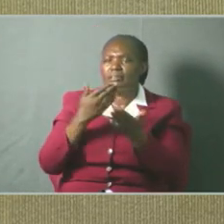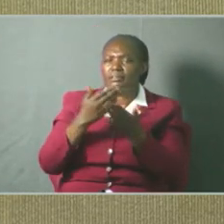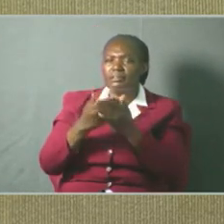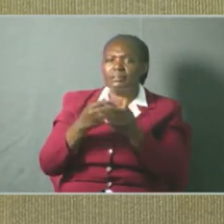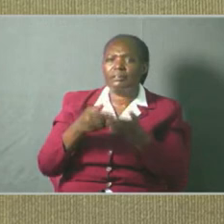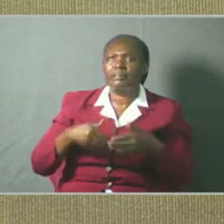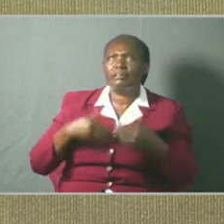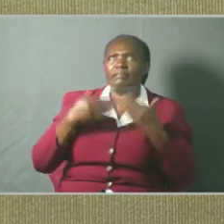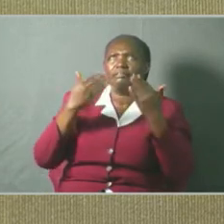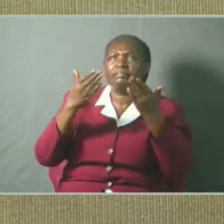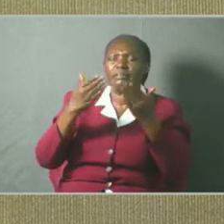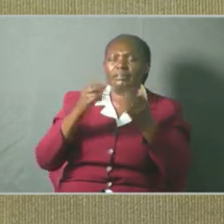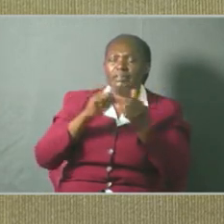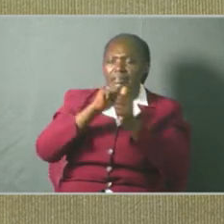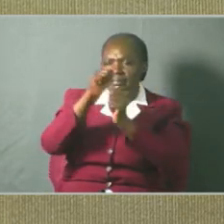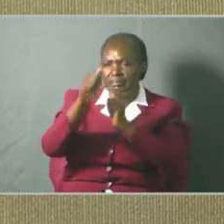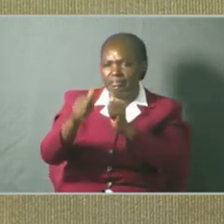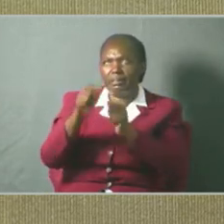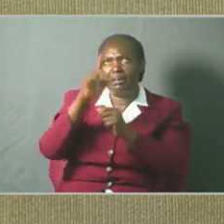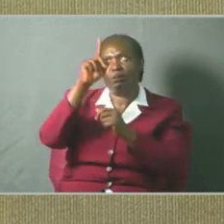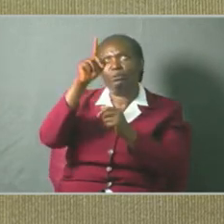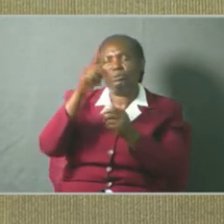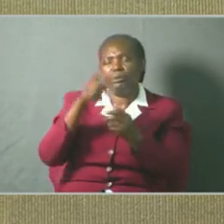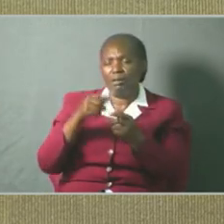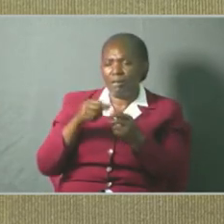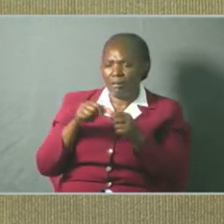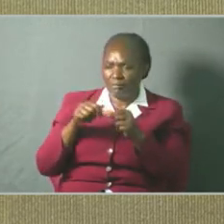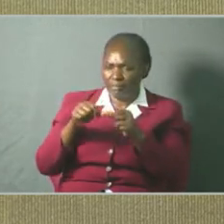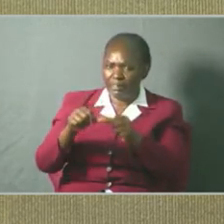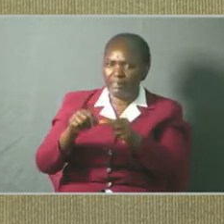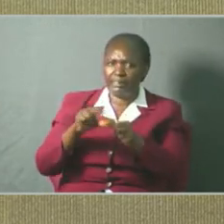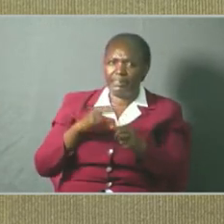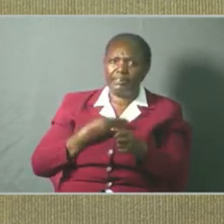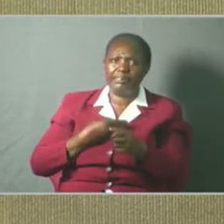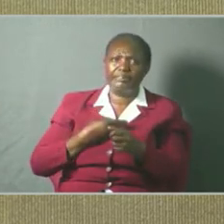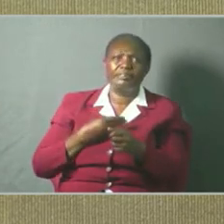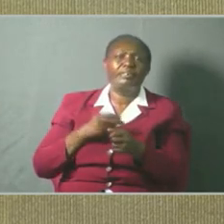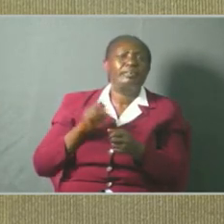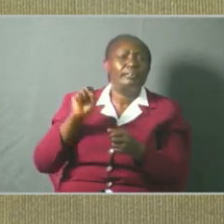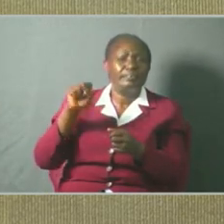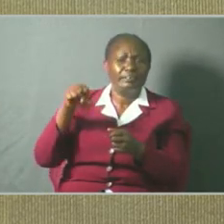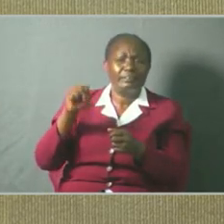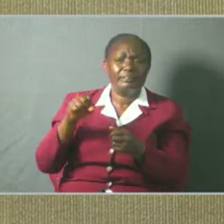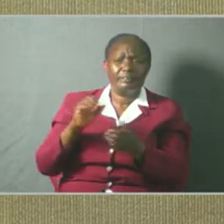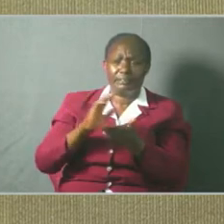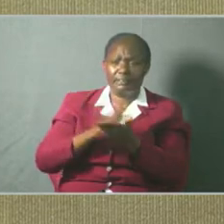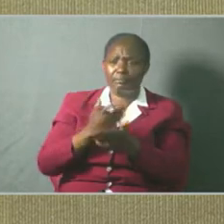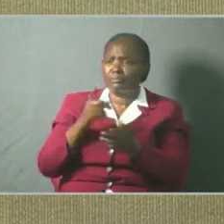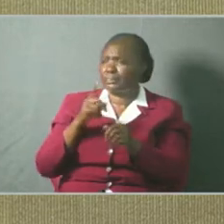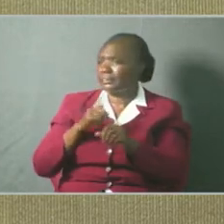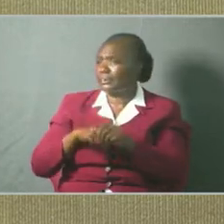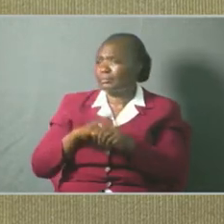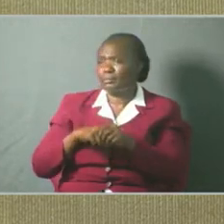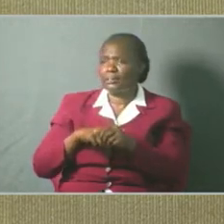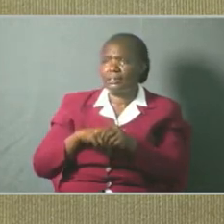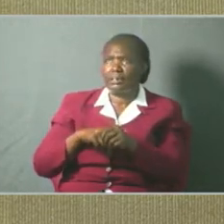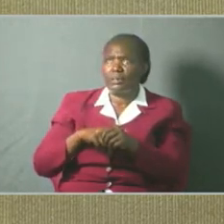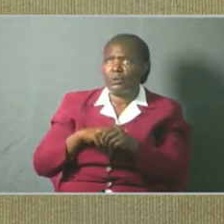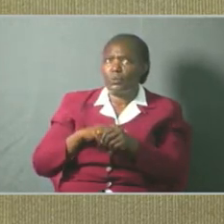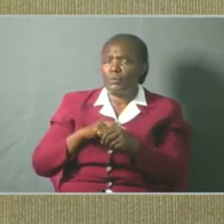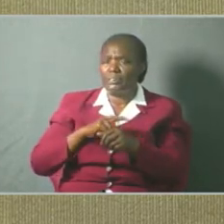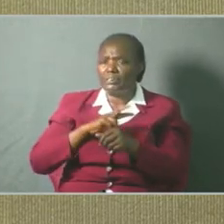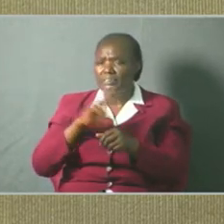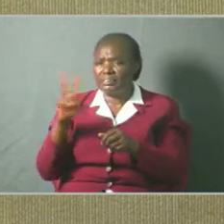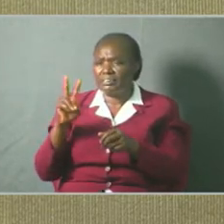for the far that you brought us. Sometimes we take it for granted that we are here by any other